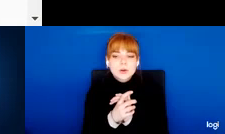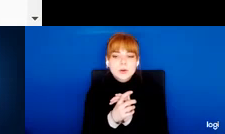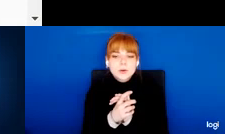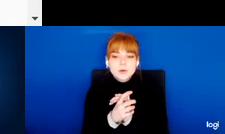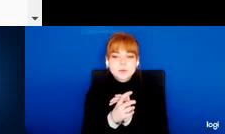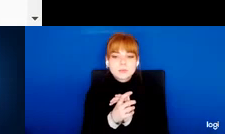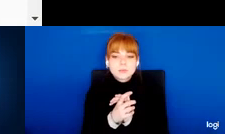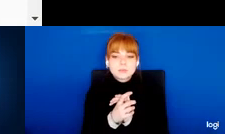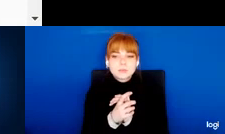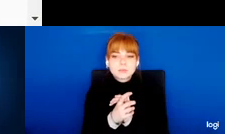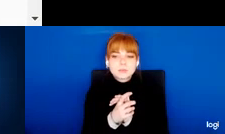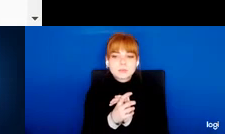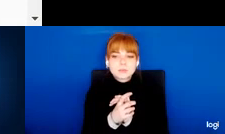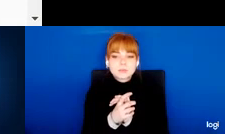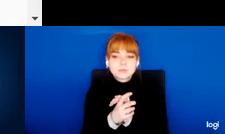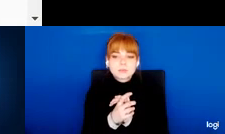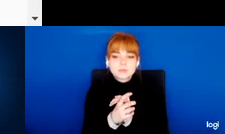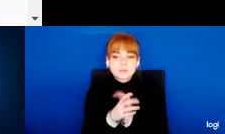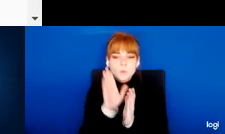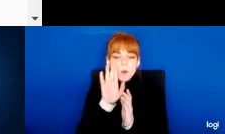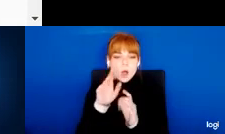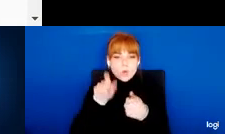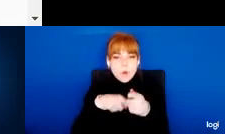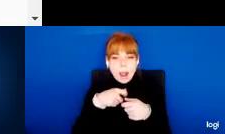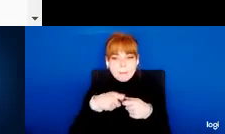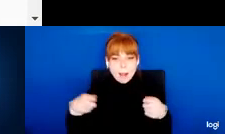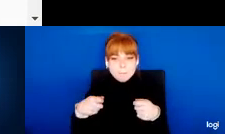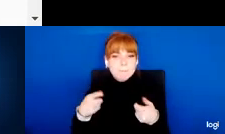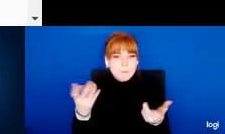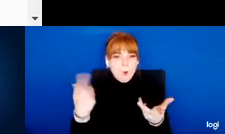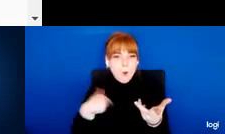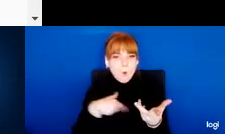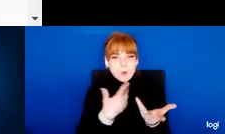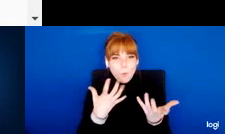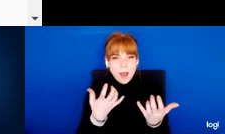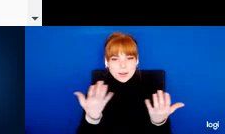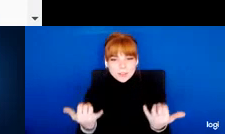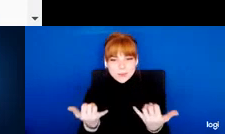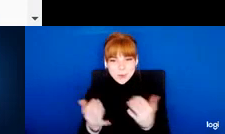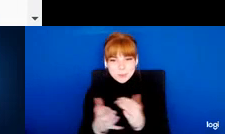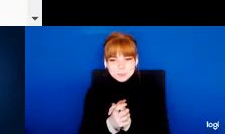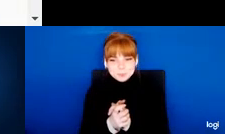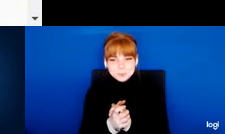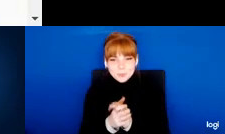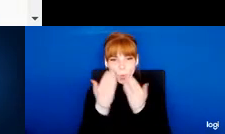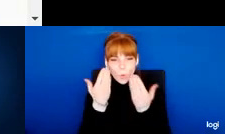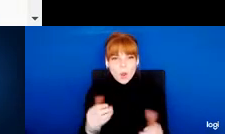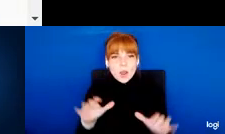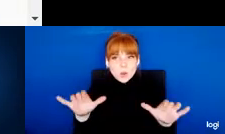and wrap up what we want here. So I'm going to do that now.